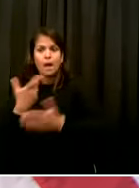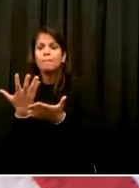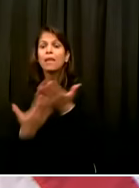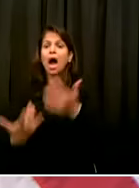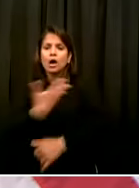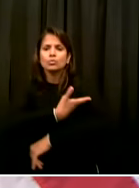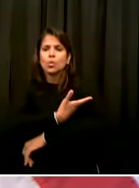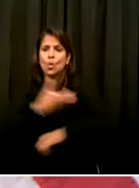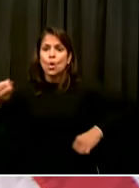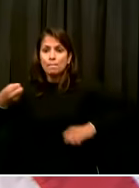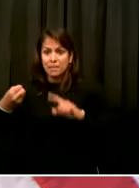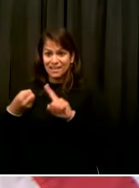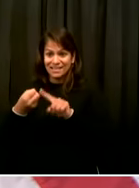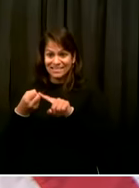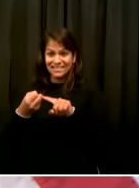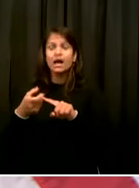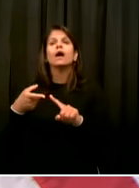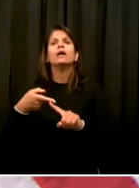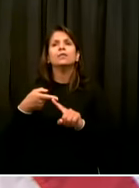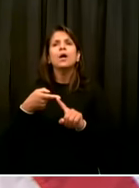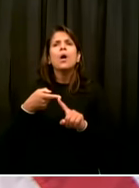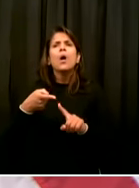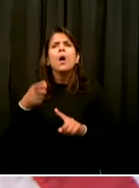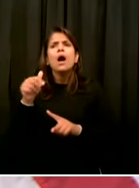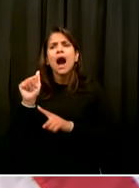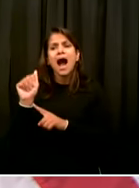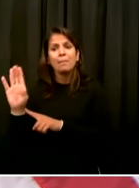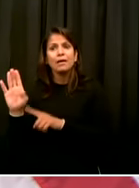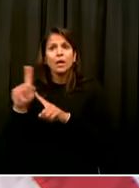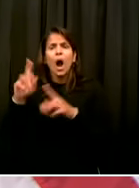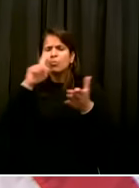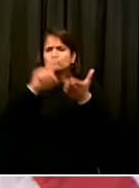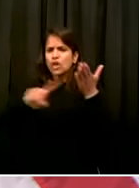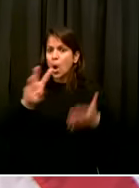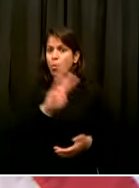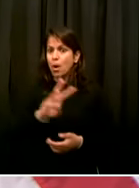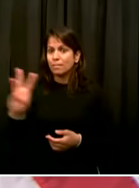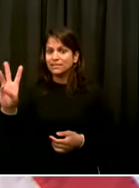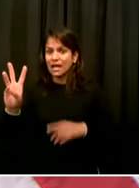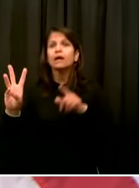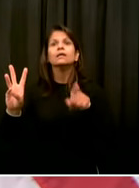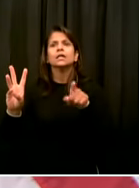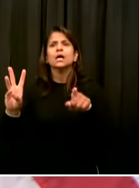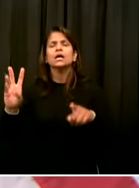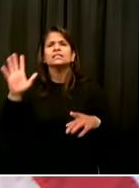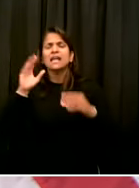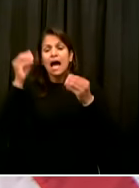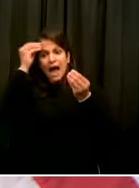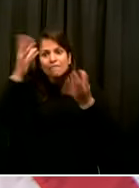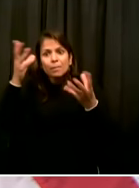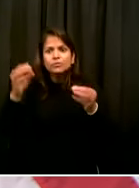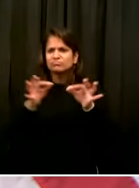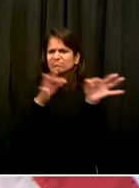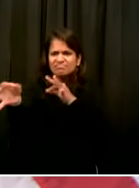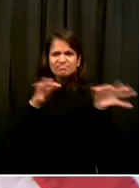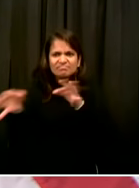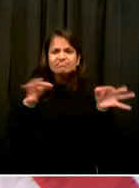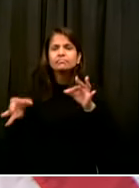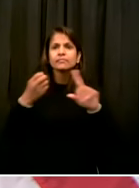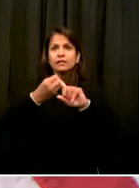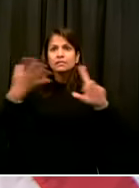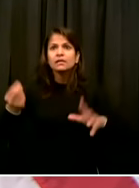neighborhood poverty, and sex. We will be the first jurisdiction in the nation to present our antibody data this